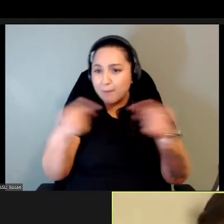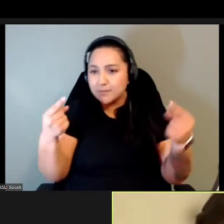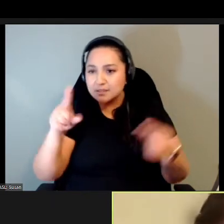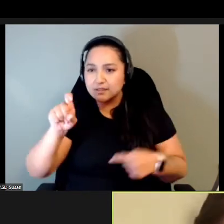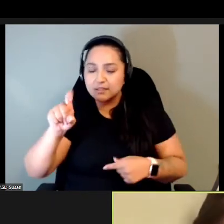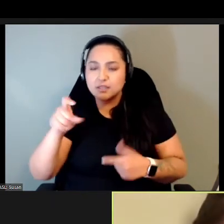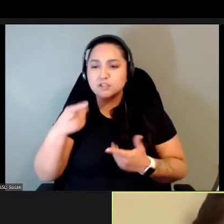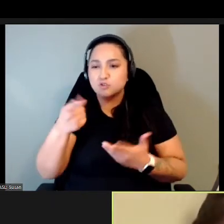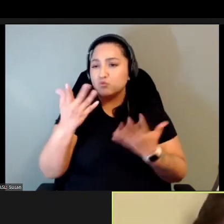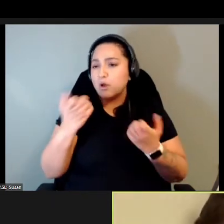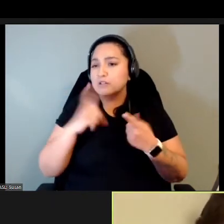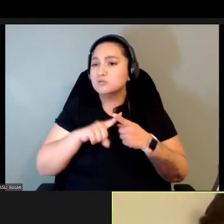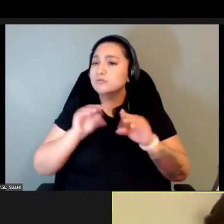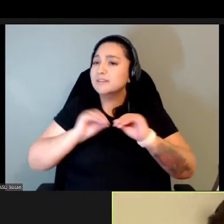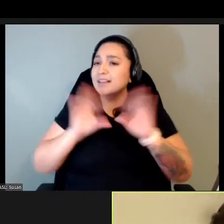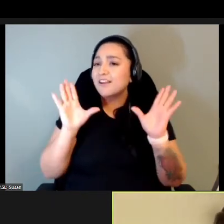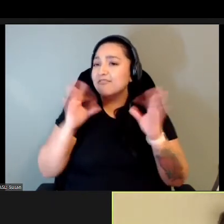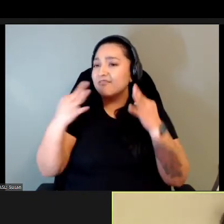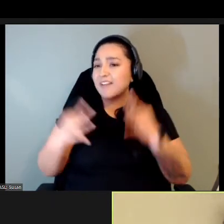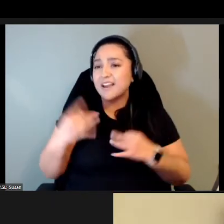the cooperative movement?